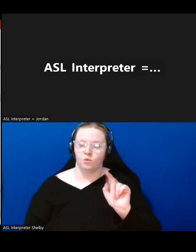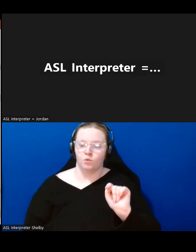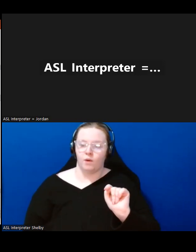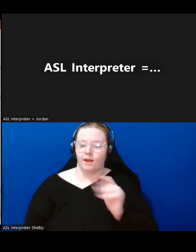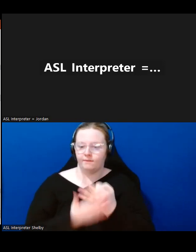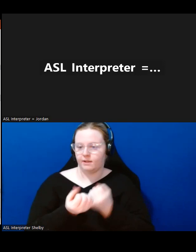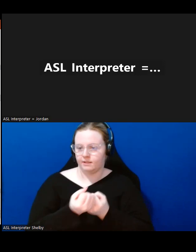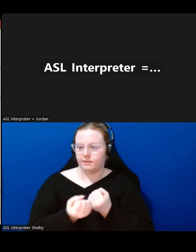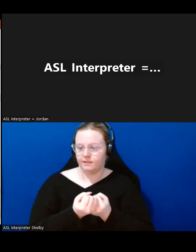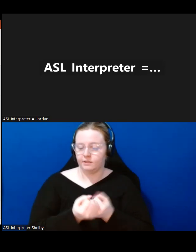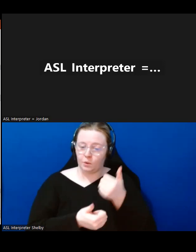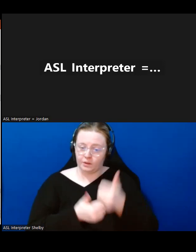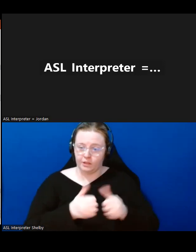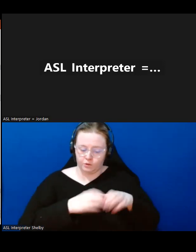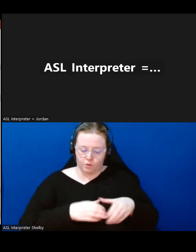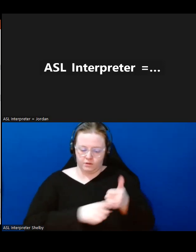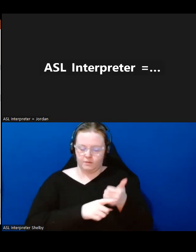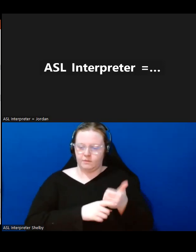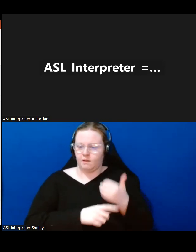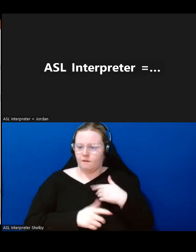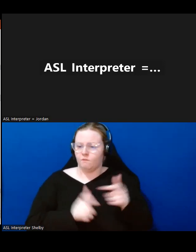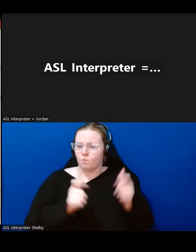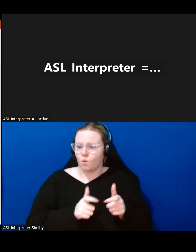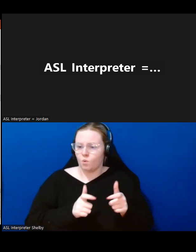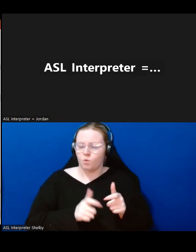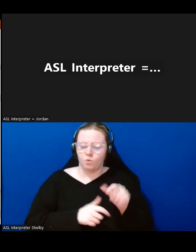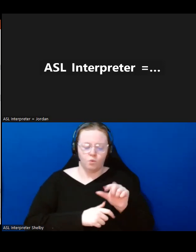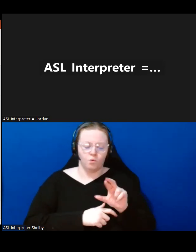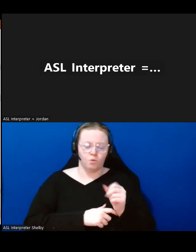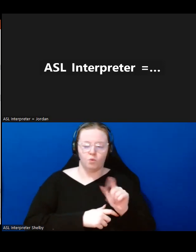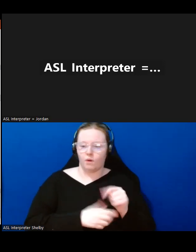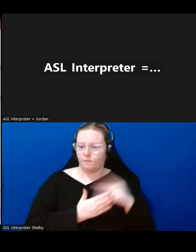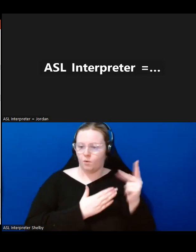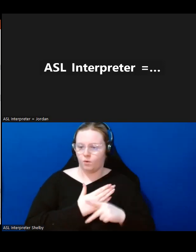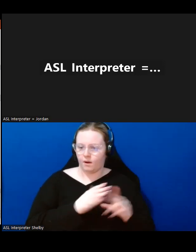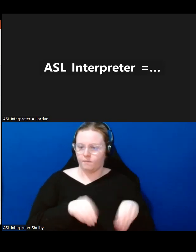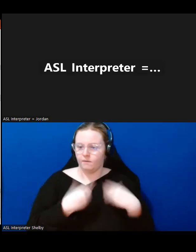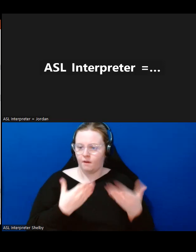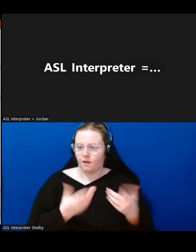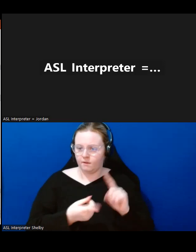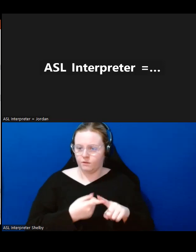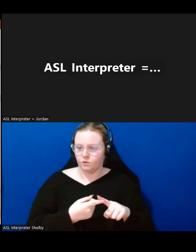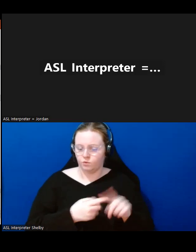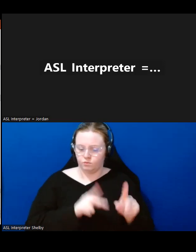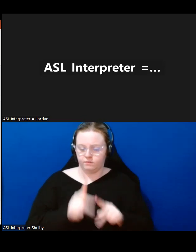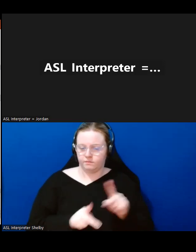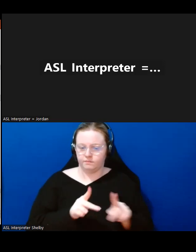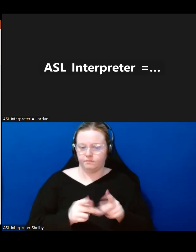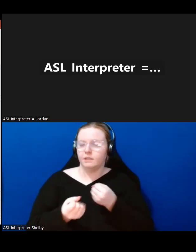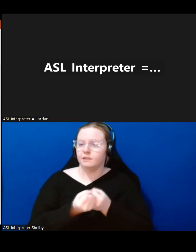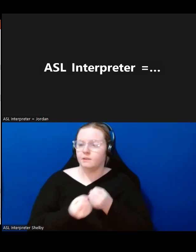coalition offers a small grant program in their regions to their members to support requests from community